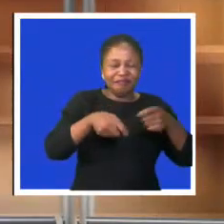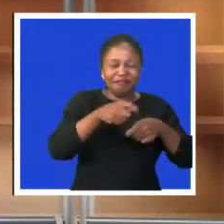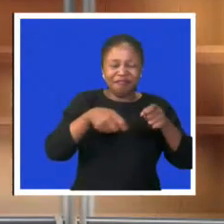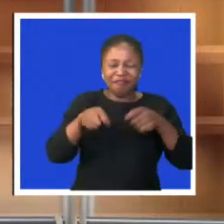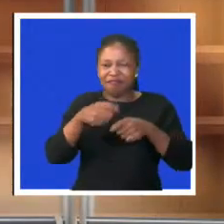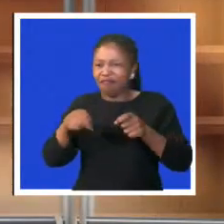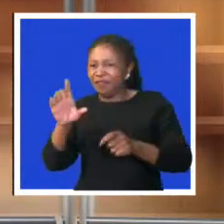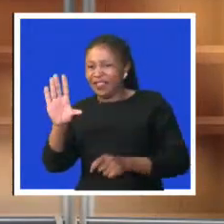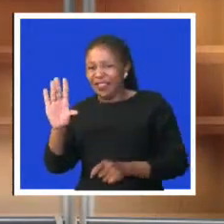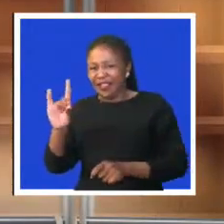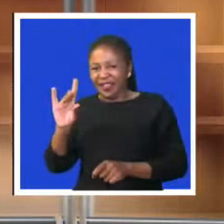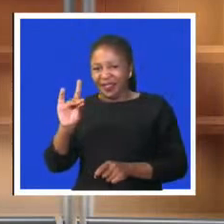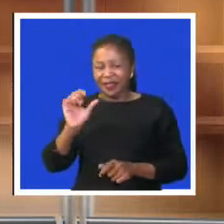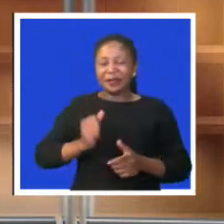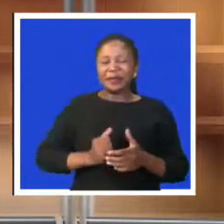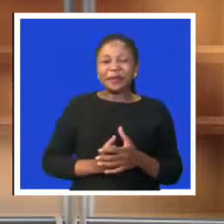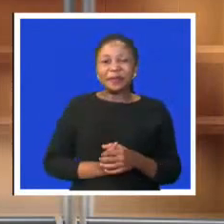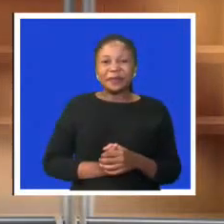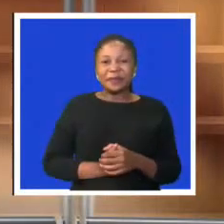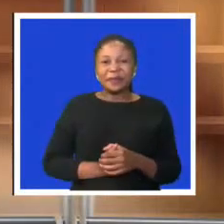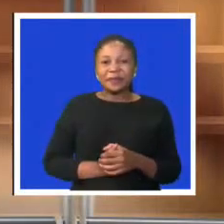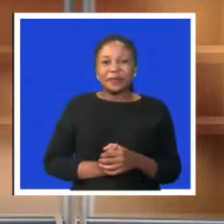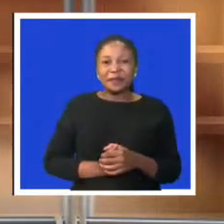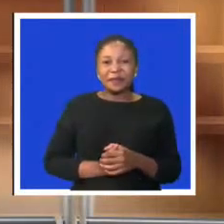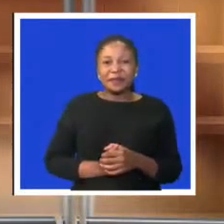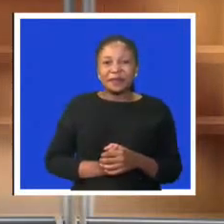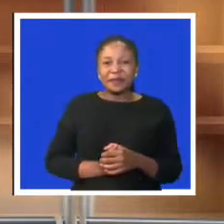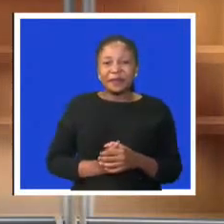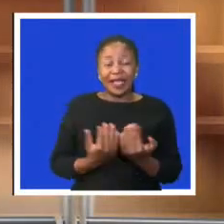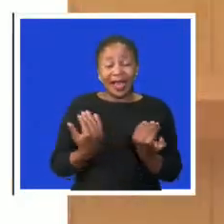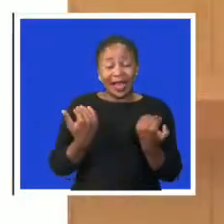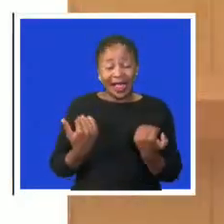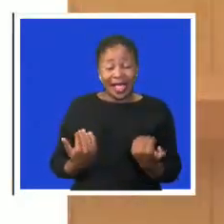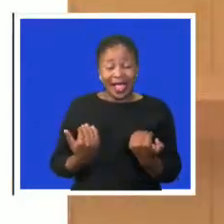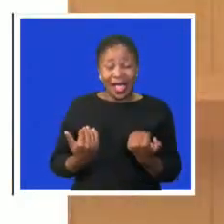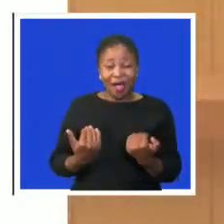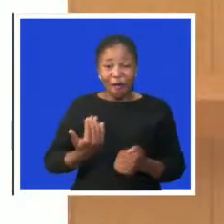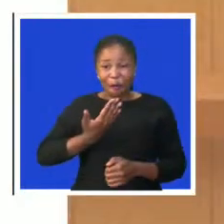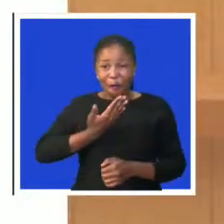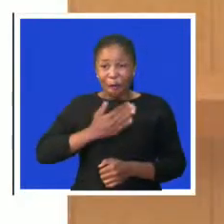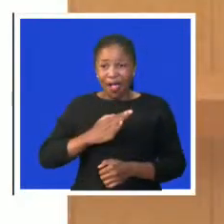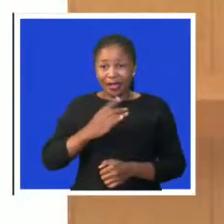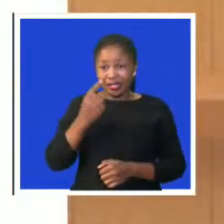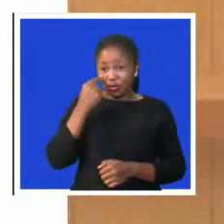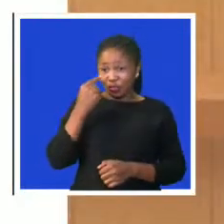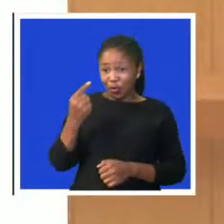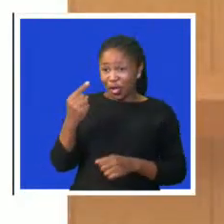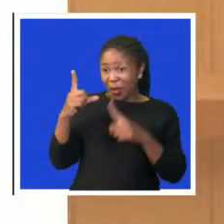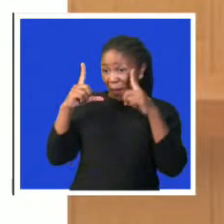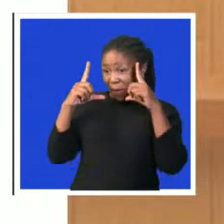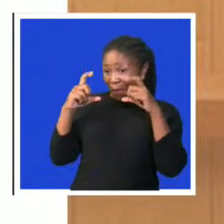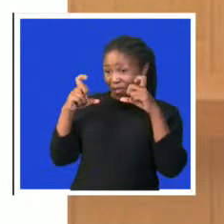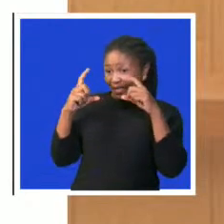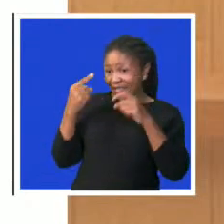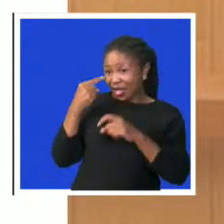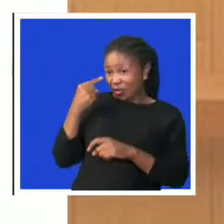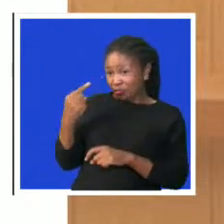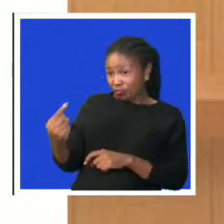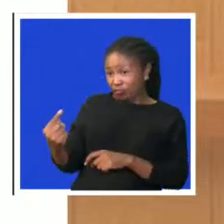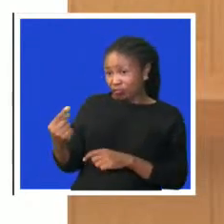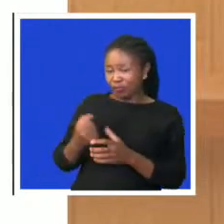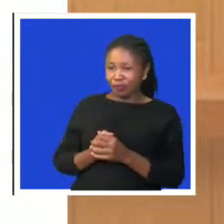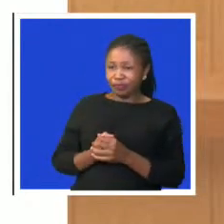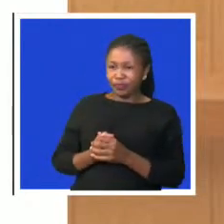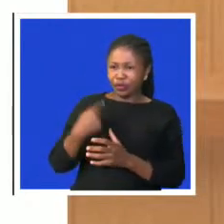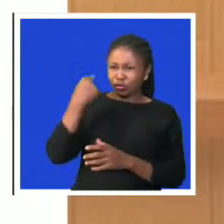Lena, let us look at the Pharisees, the Sadducees rather, sorry. Just have a look at their face. The